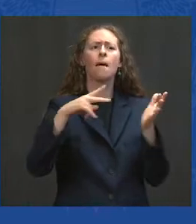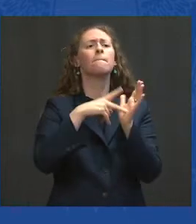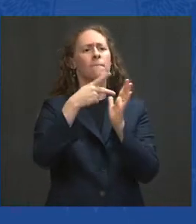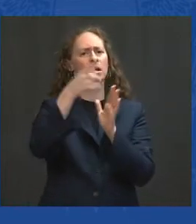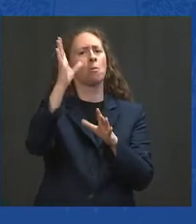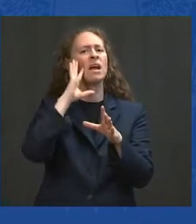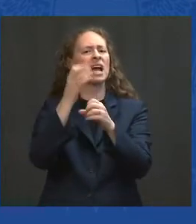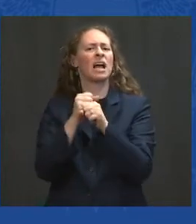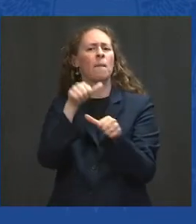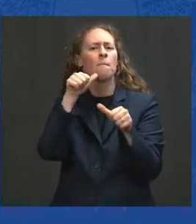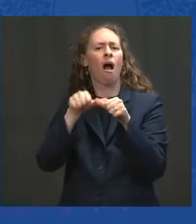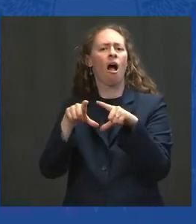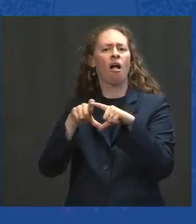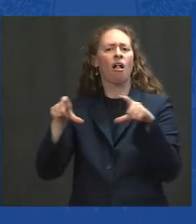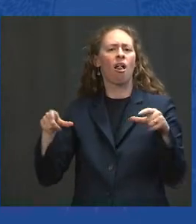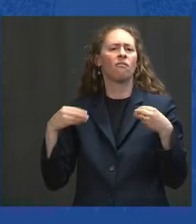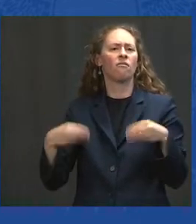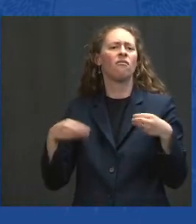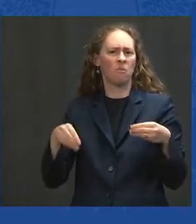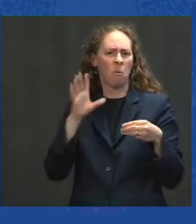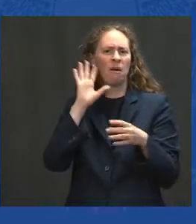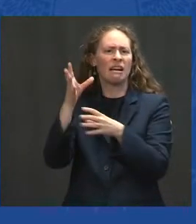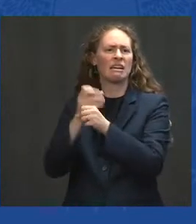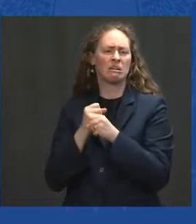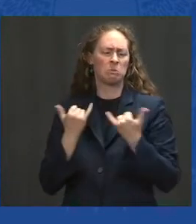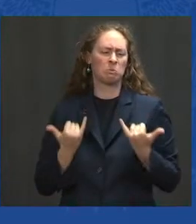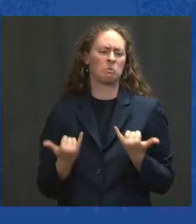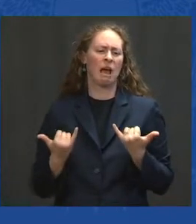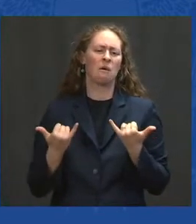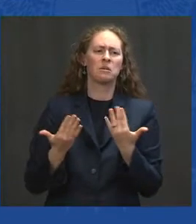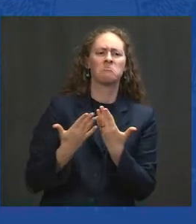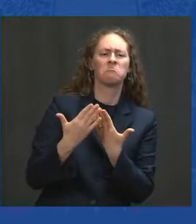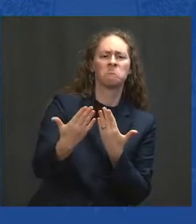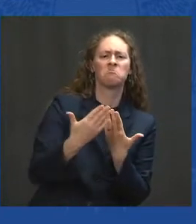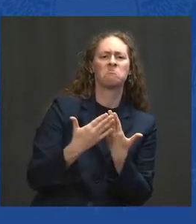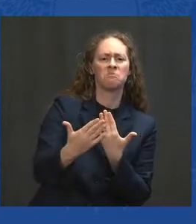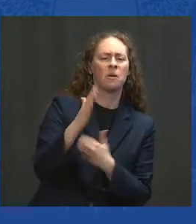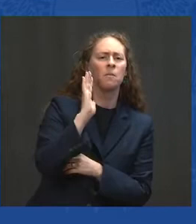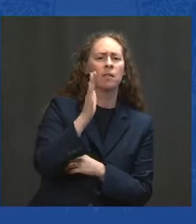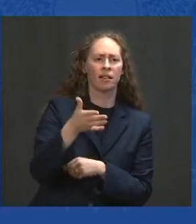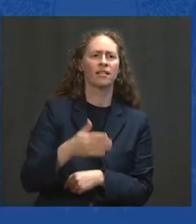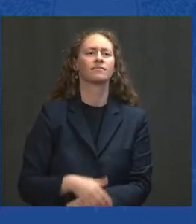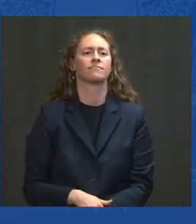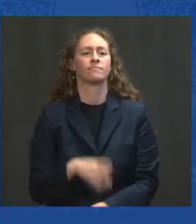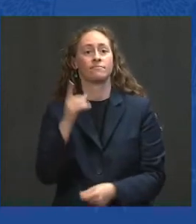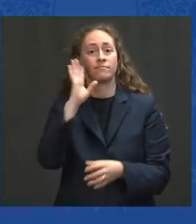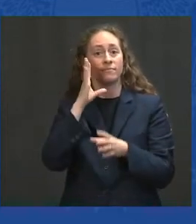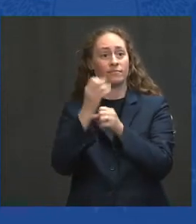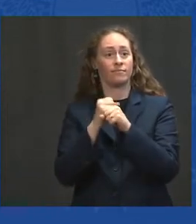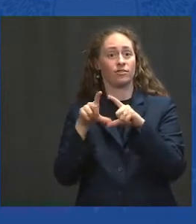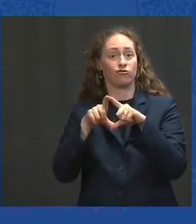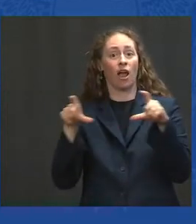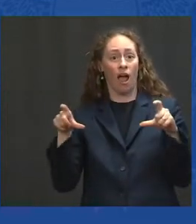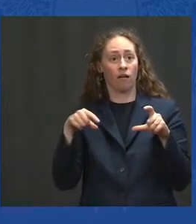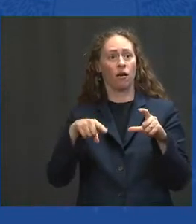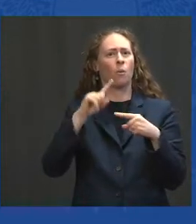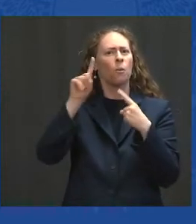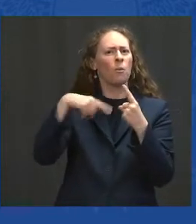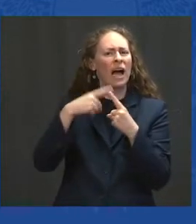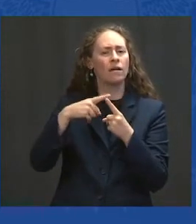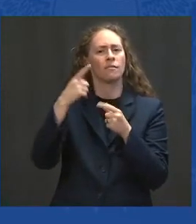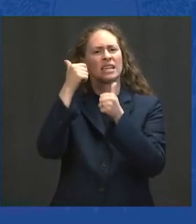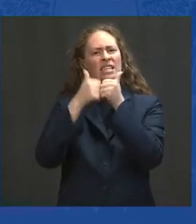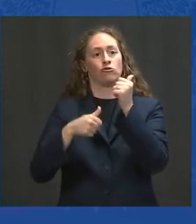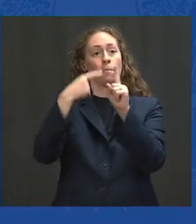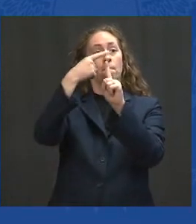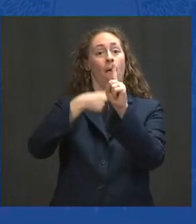mail beginning today or a few days from now. And you'll get this payment on the 15th of every month for the rest of this